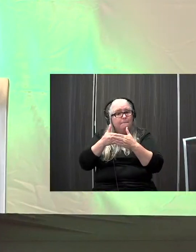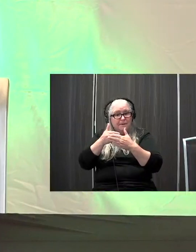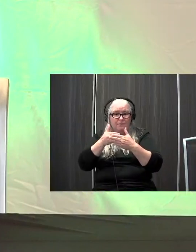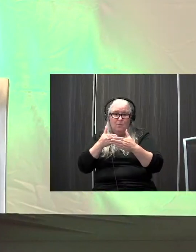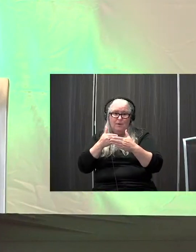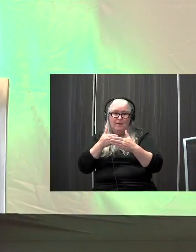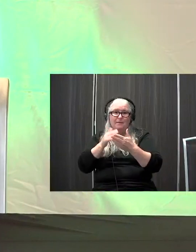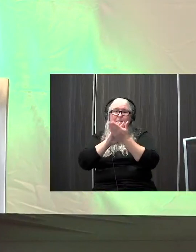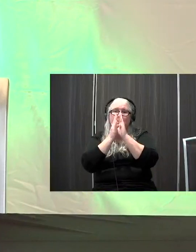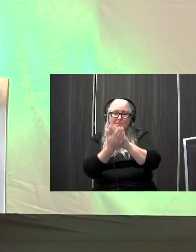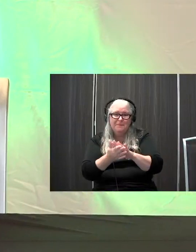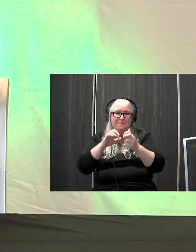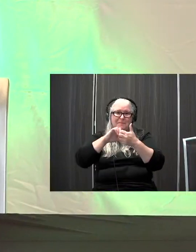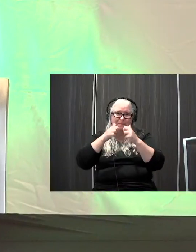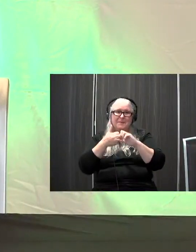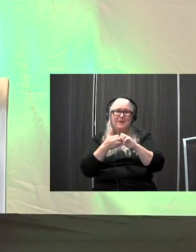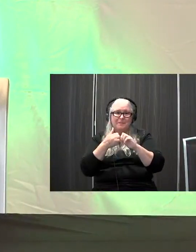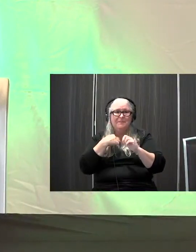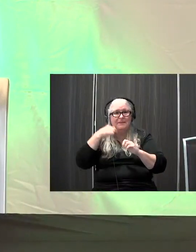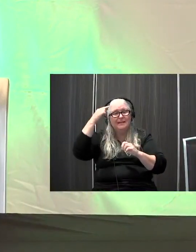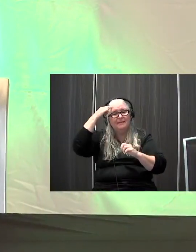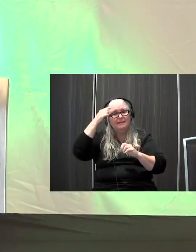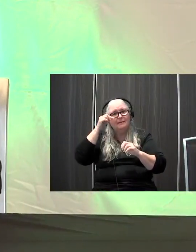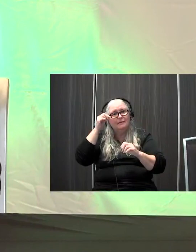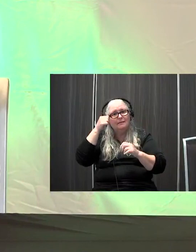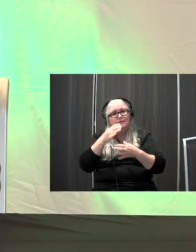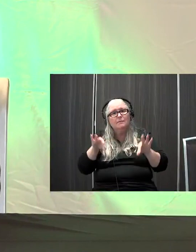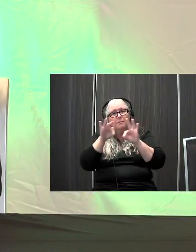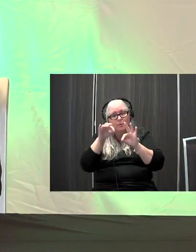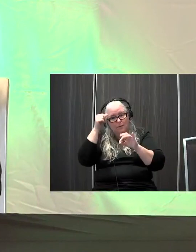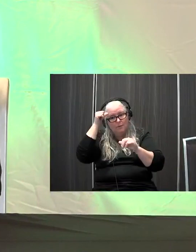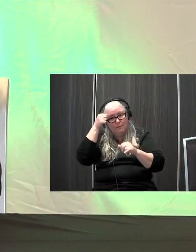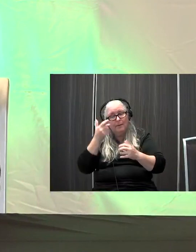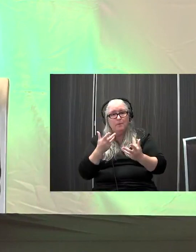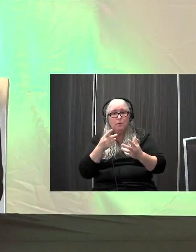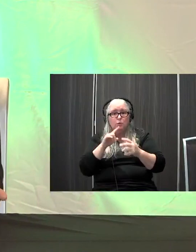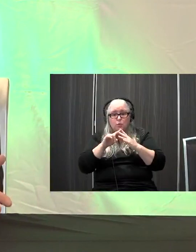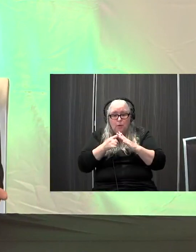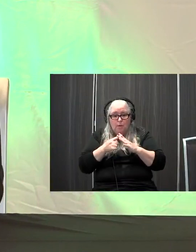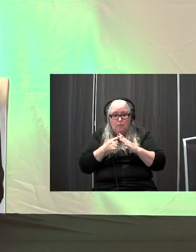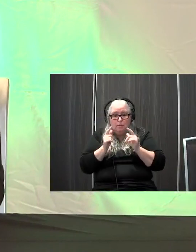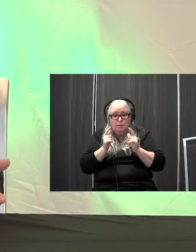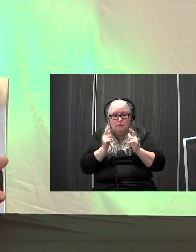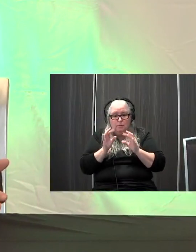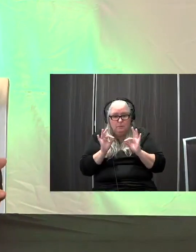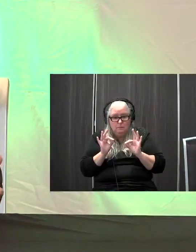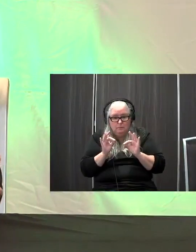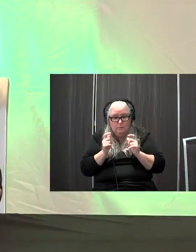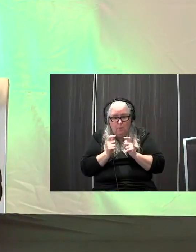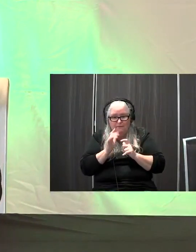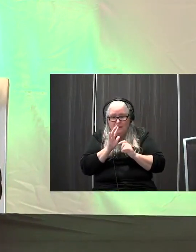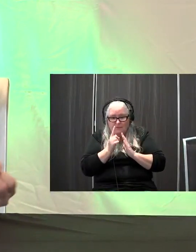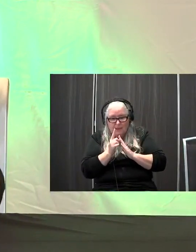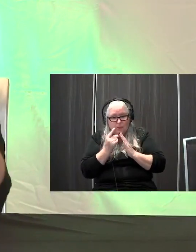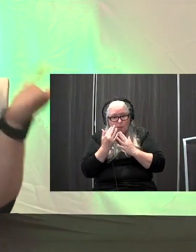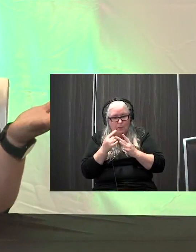big issue. And I think something really important to remember is like starting off extremely small. So planning in like a 5-second wait time and then